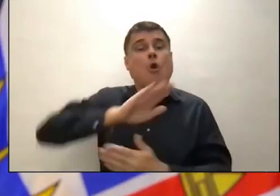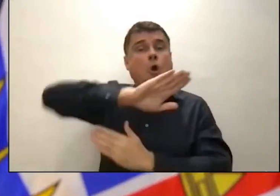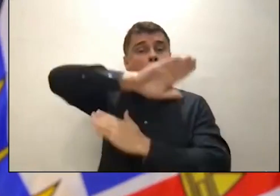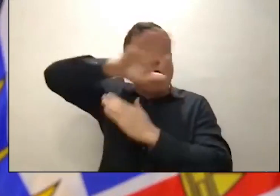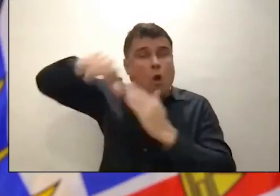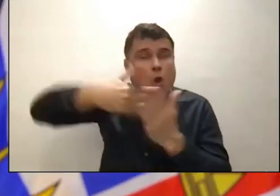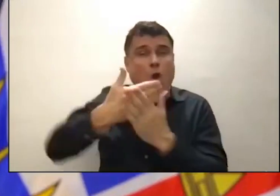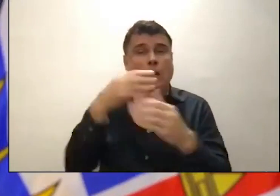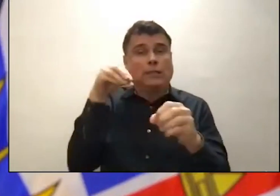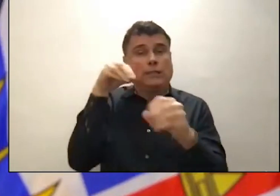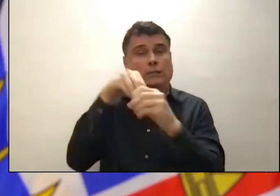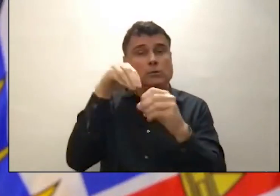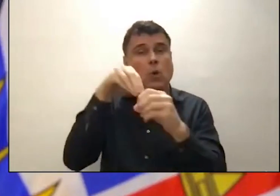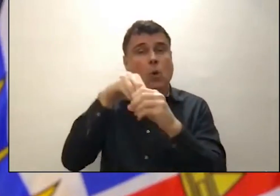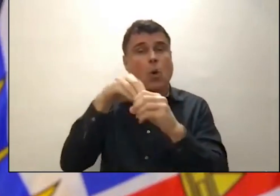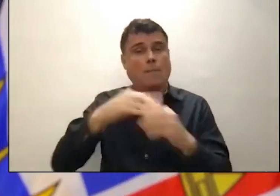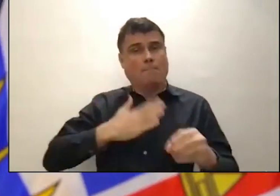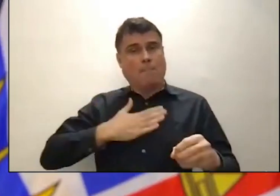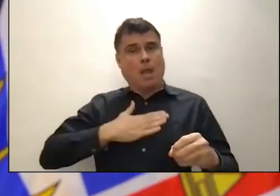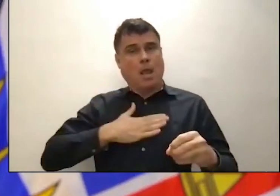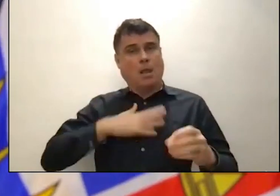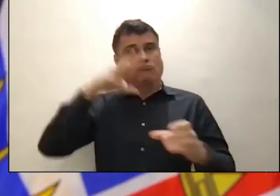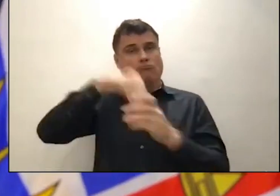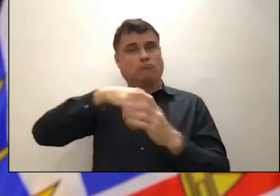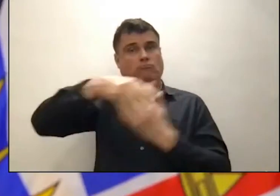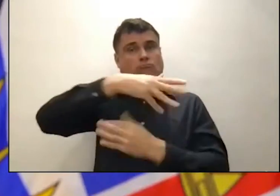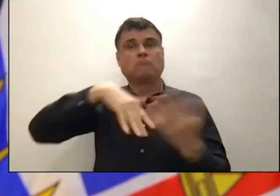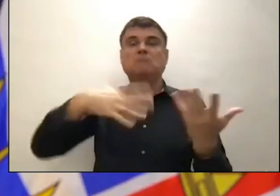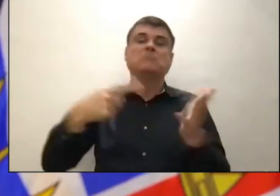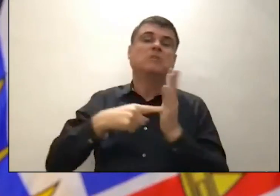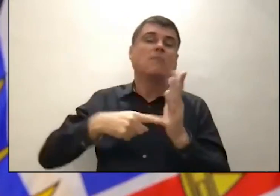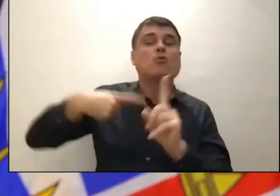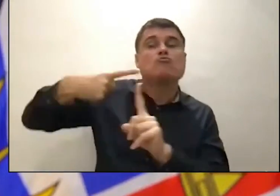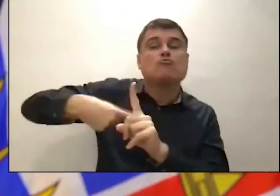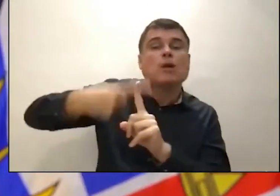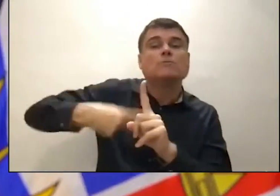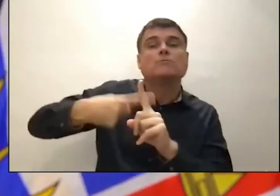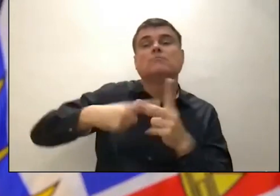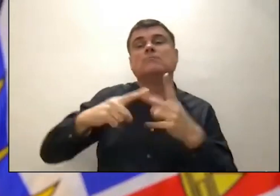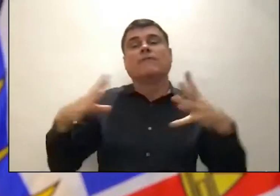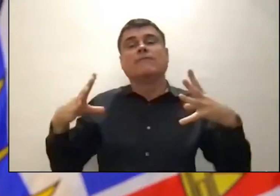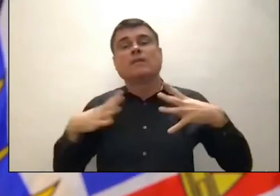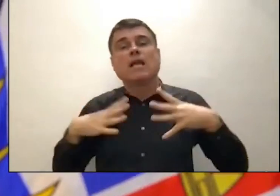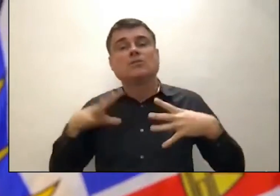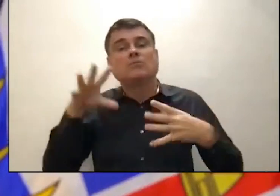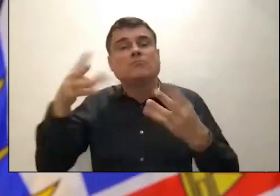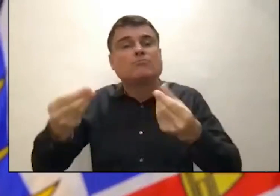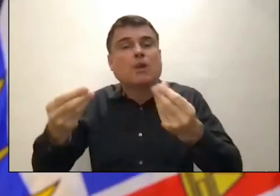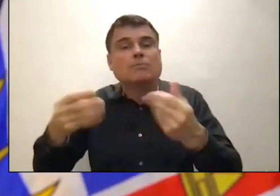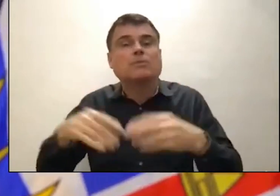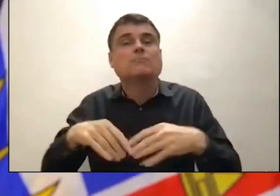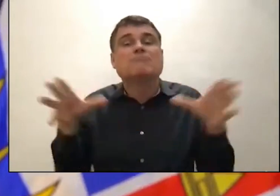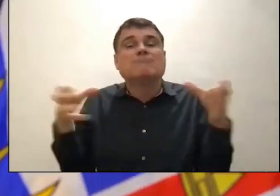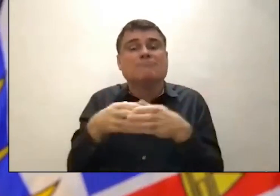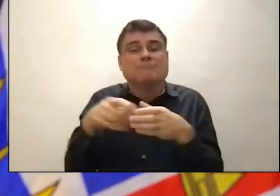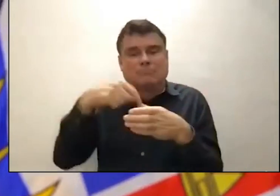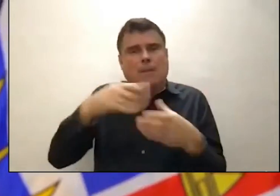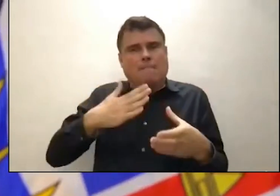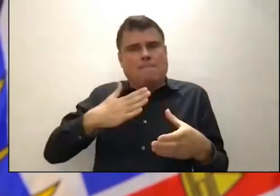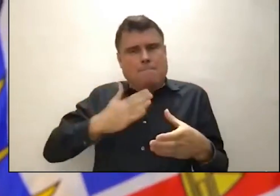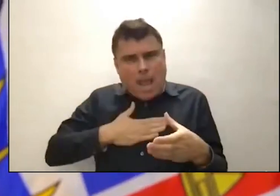rentals, vacation properties, resorts, are limited to your household or the residents, plus no more than 10